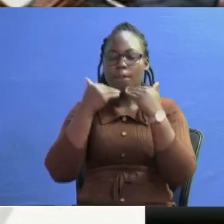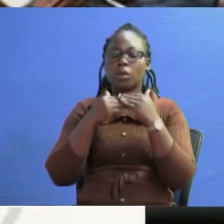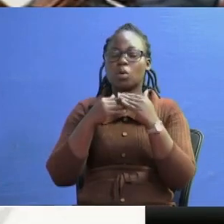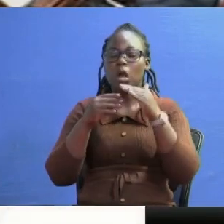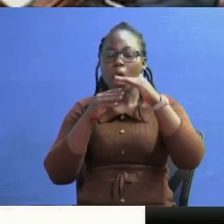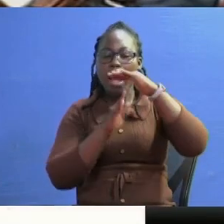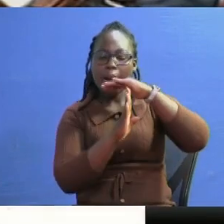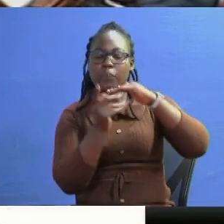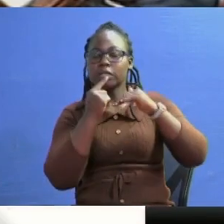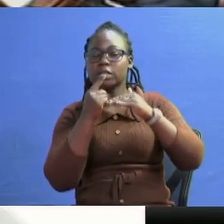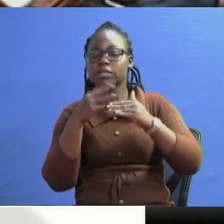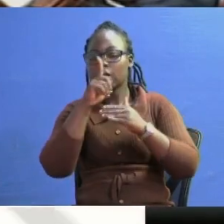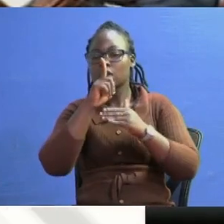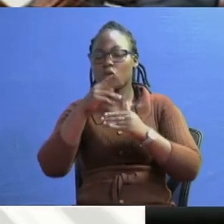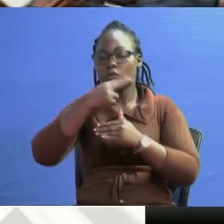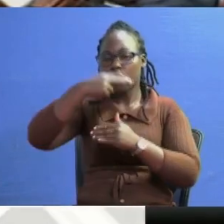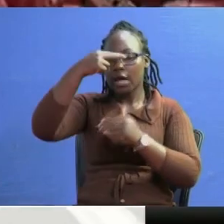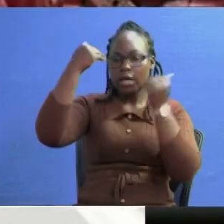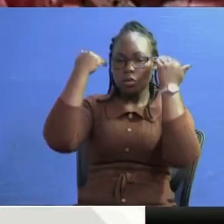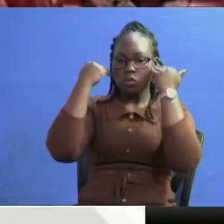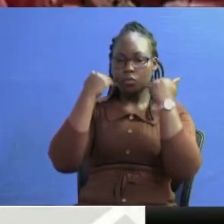stay orders issued by the High Court.